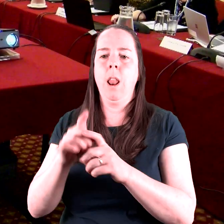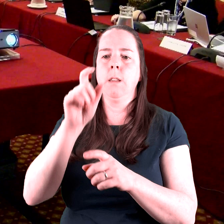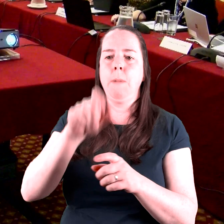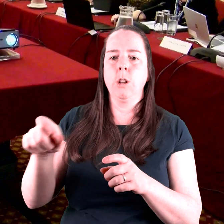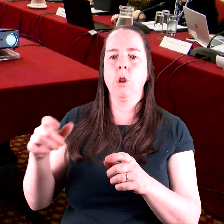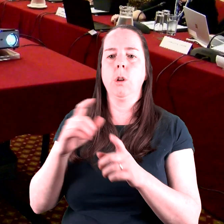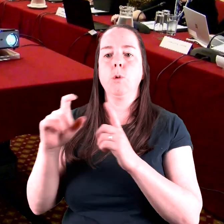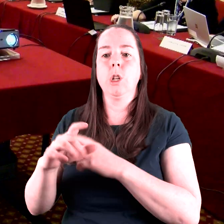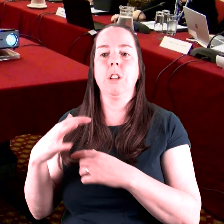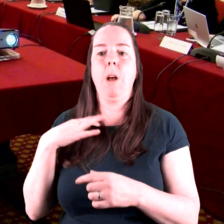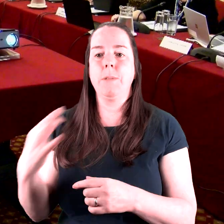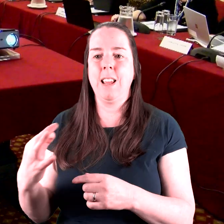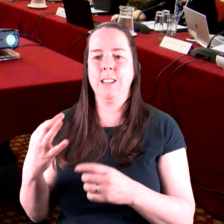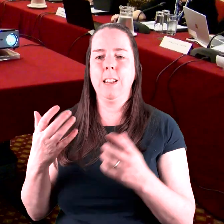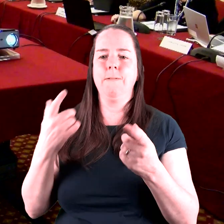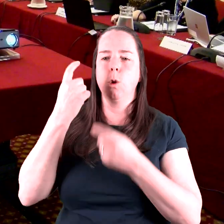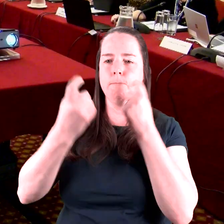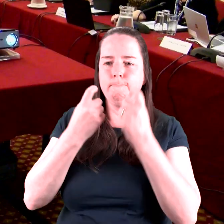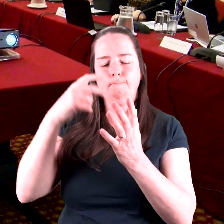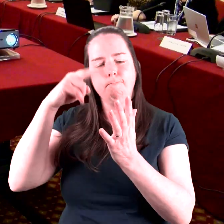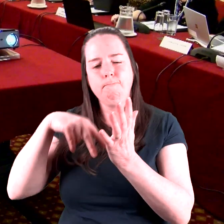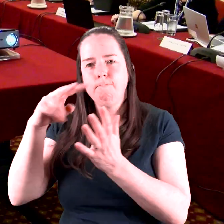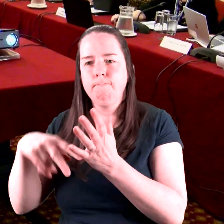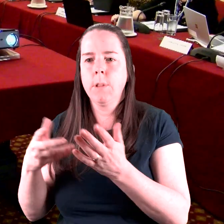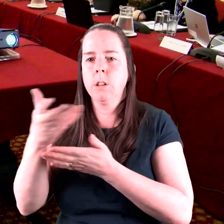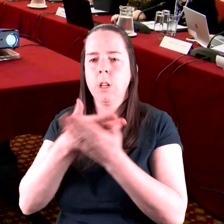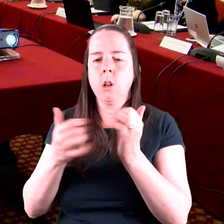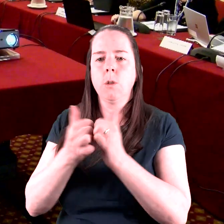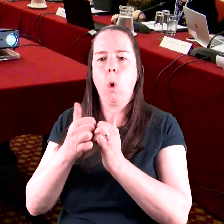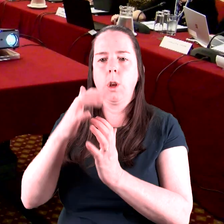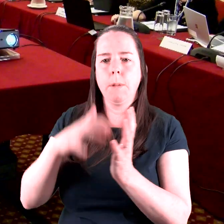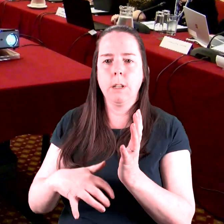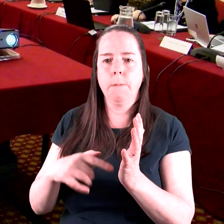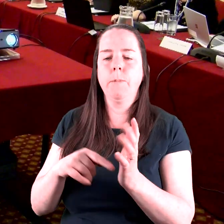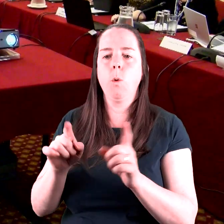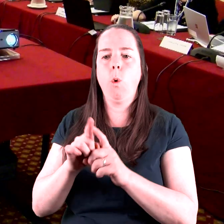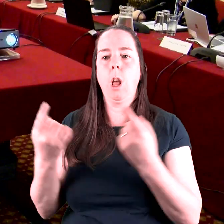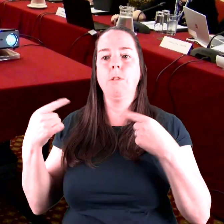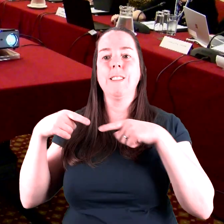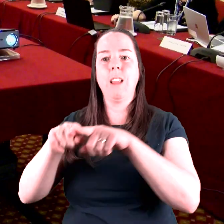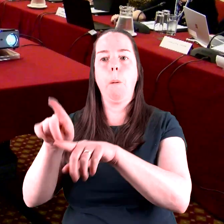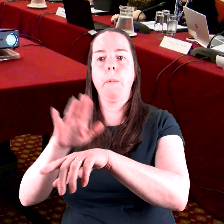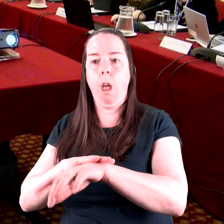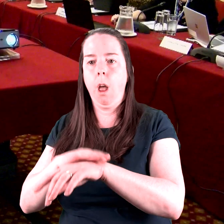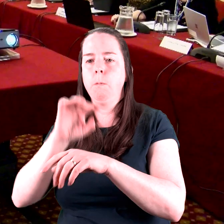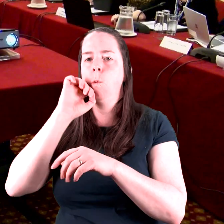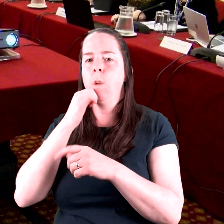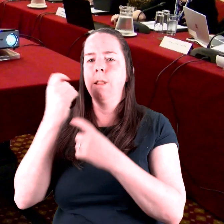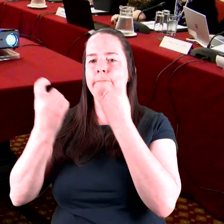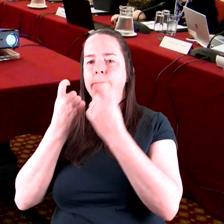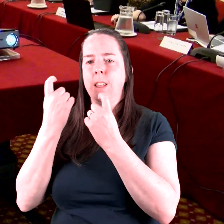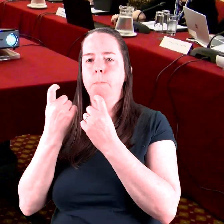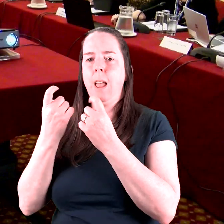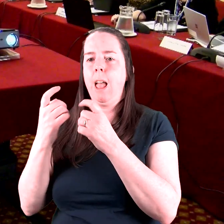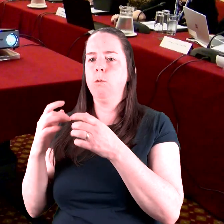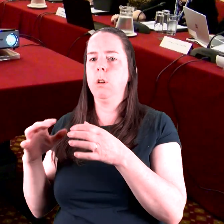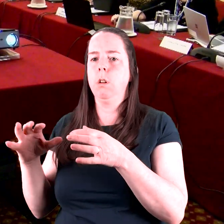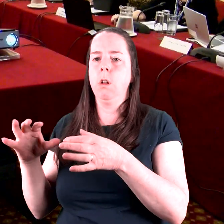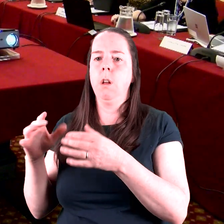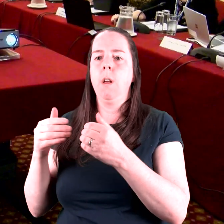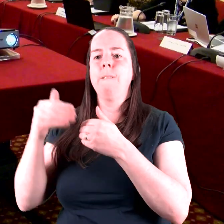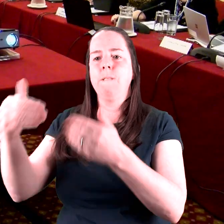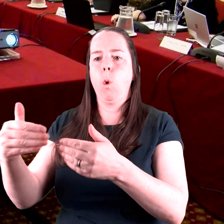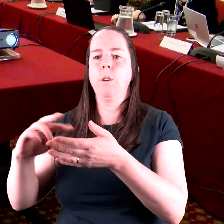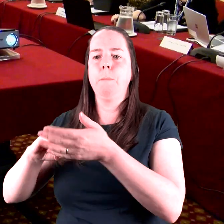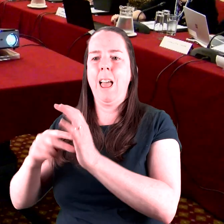and community representatives to consider the discussion document. But also in parallel, we'll be thinking about considering the joint